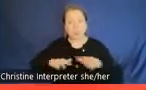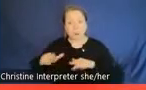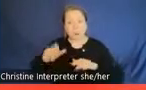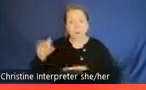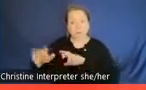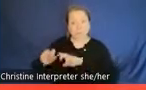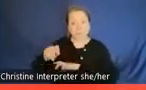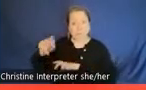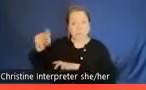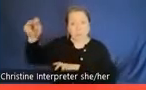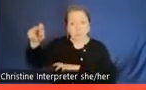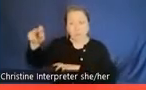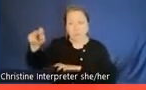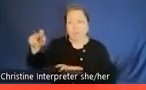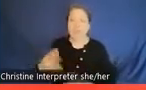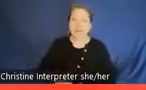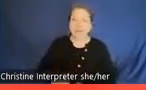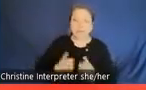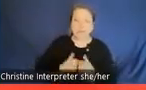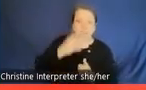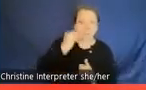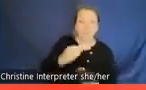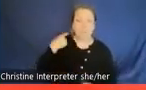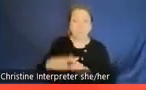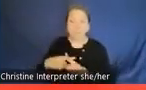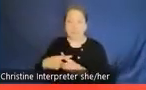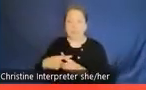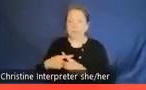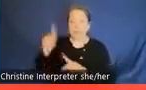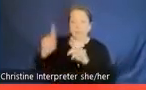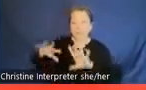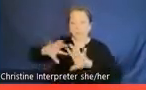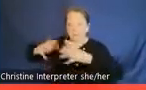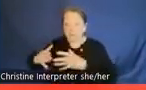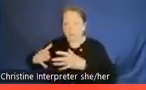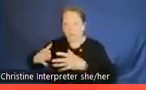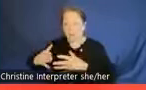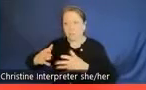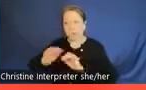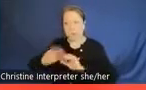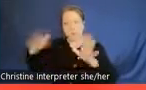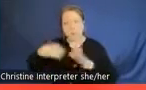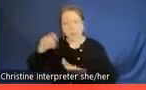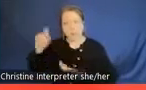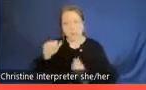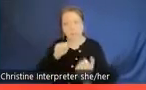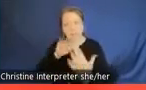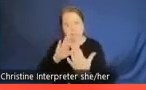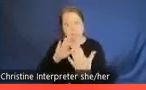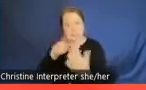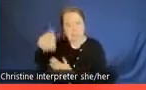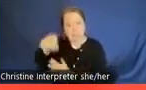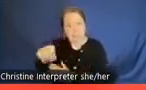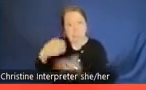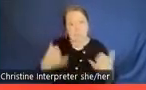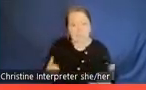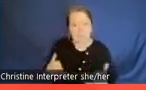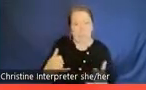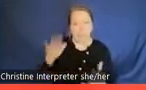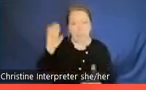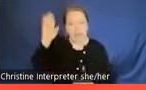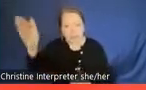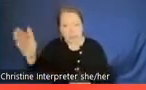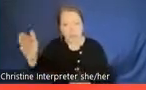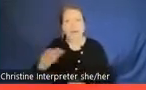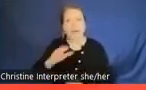lived experience and demographics tell us that we need to address the present and future needs of seniors, working age